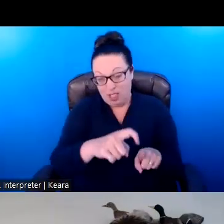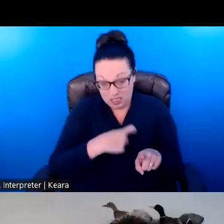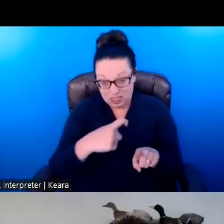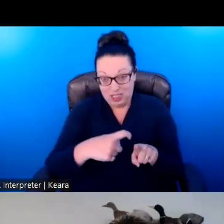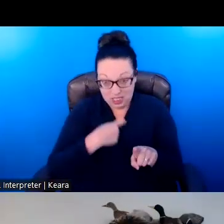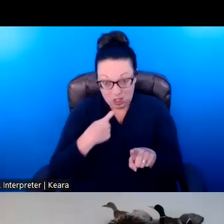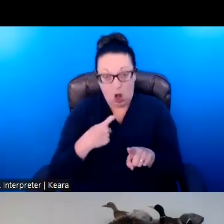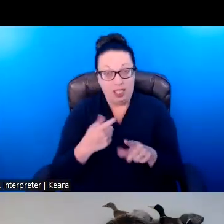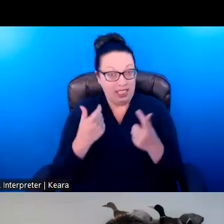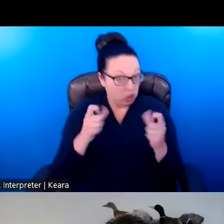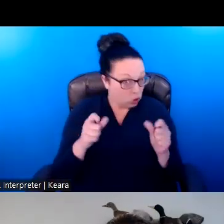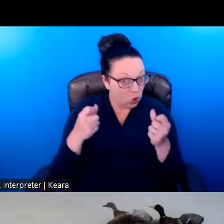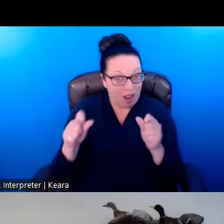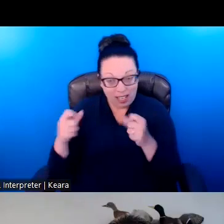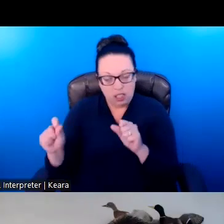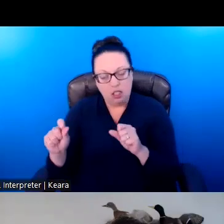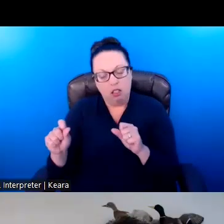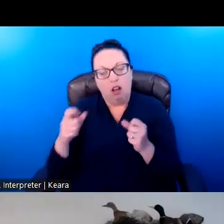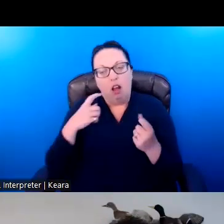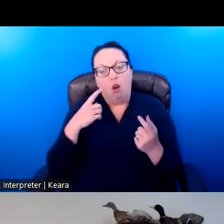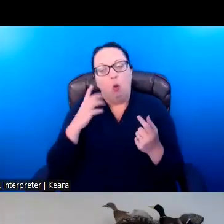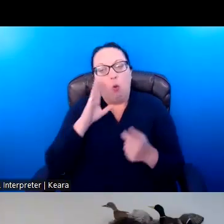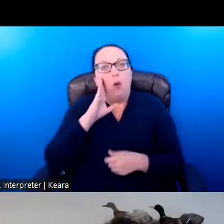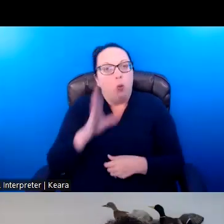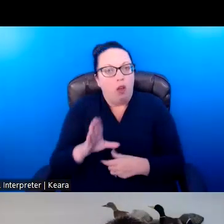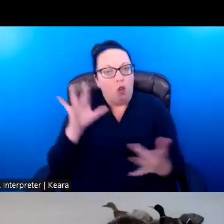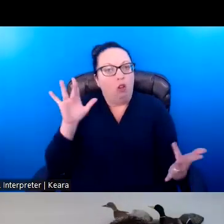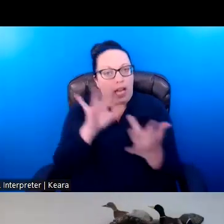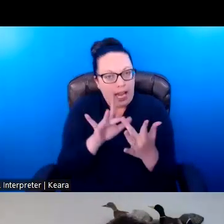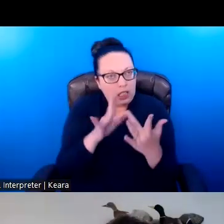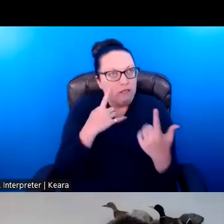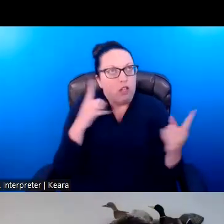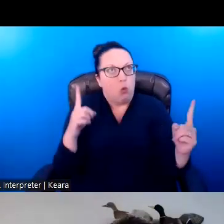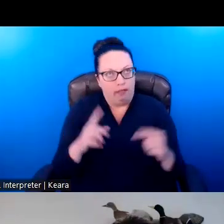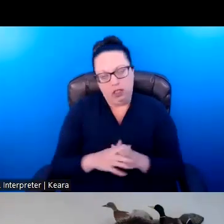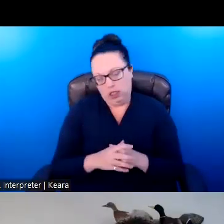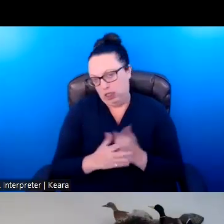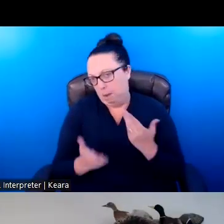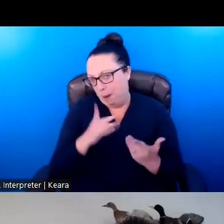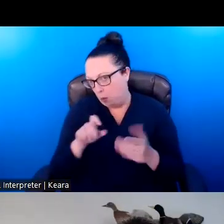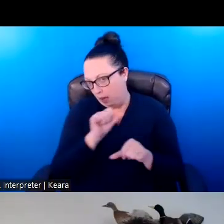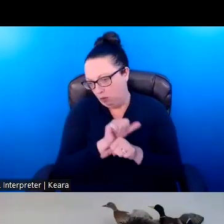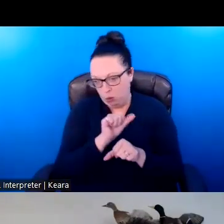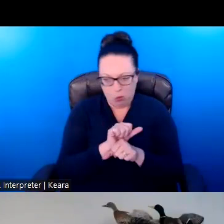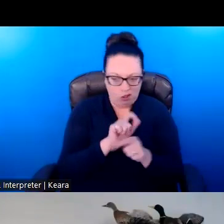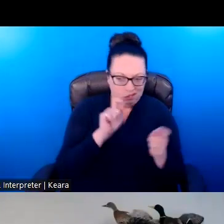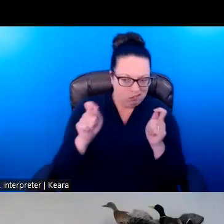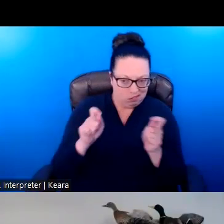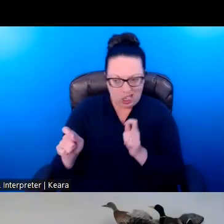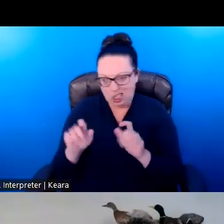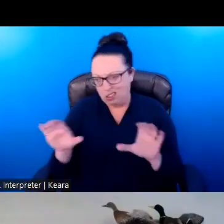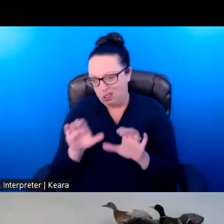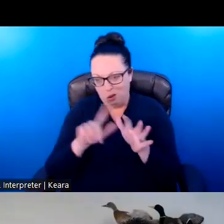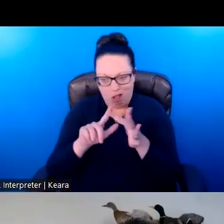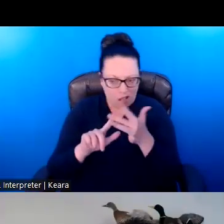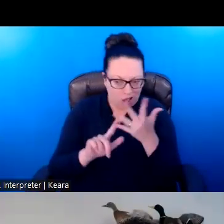it, we're going to eventually make the connection, even if we have to jump around, work around, release of information, HIPAA, and so forth,